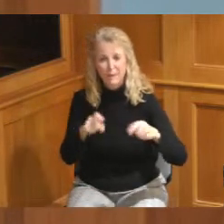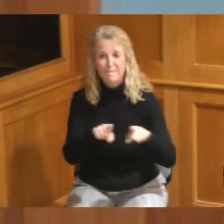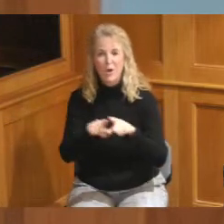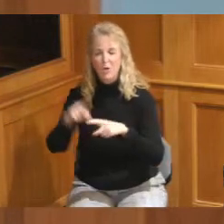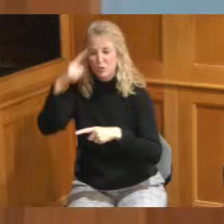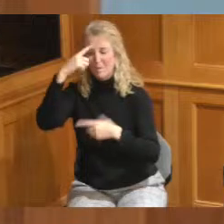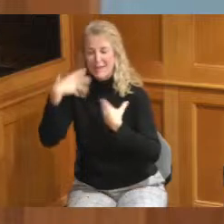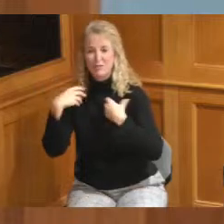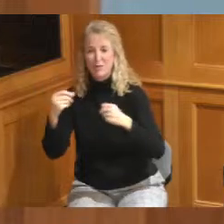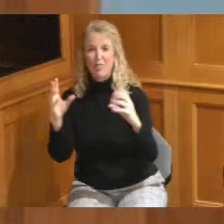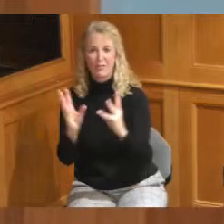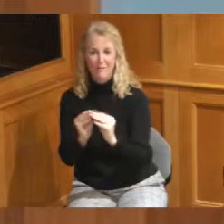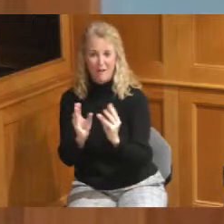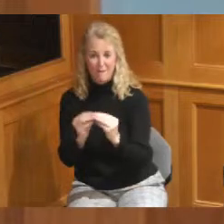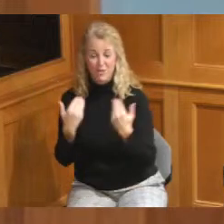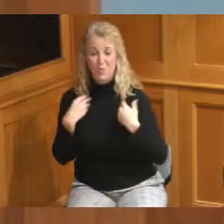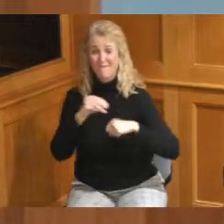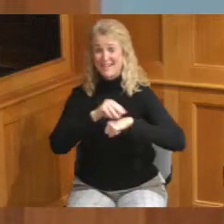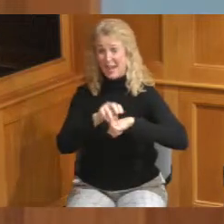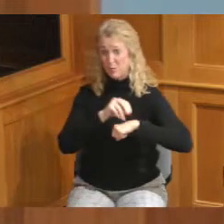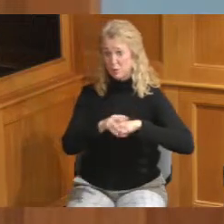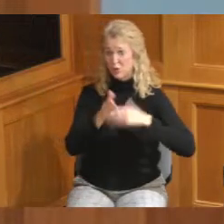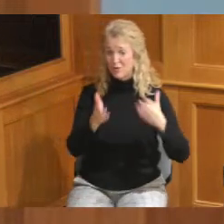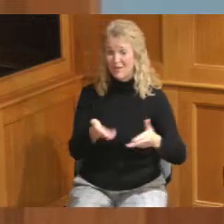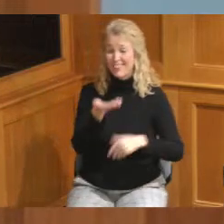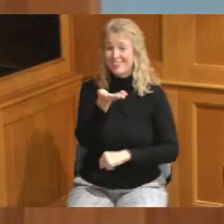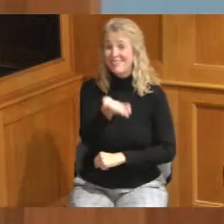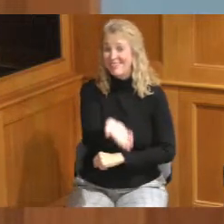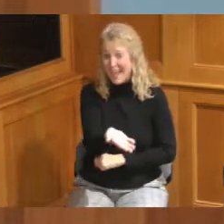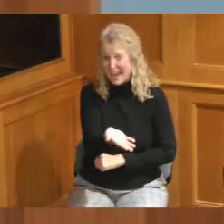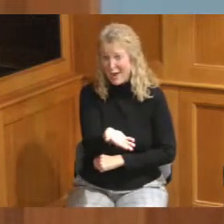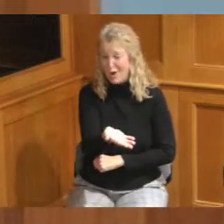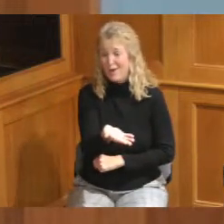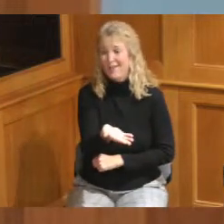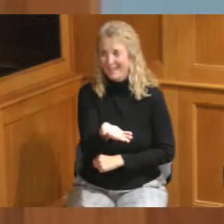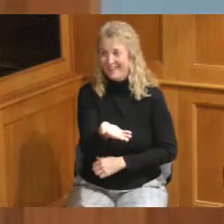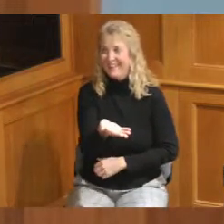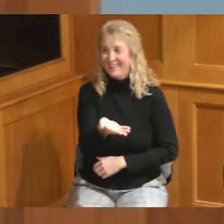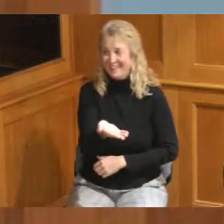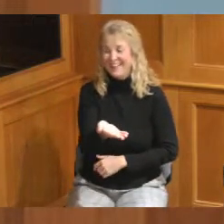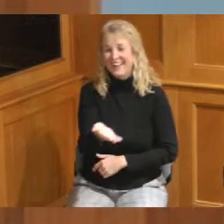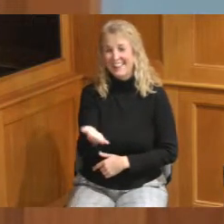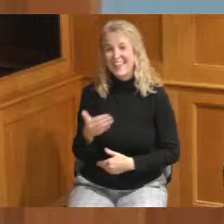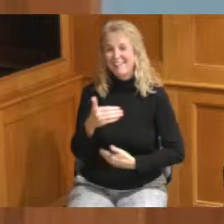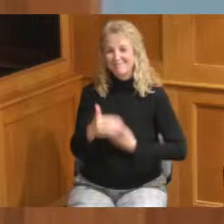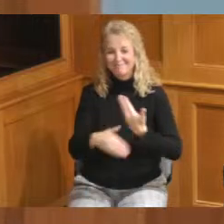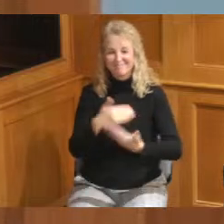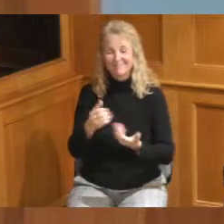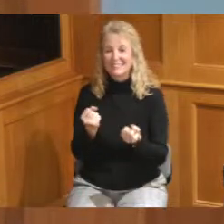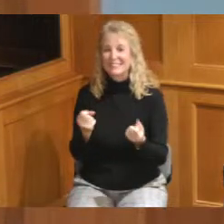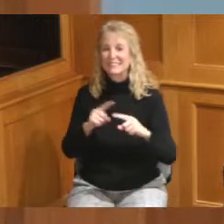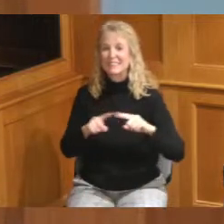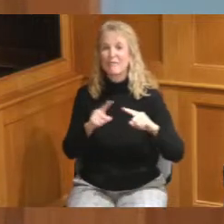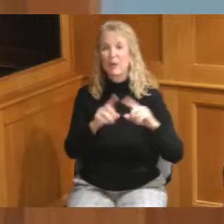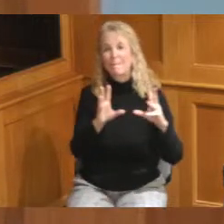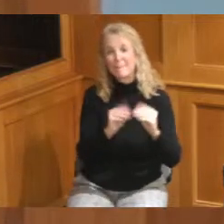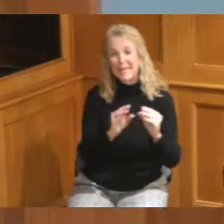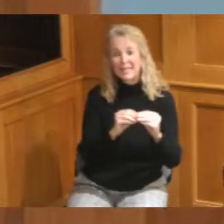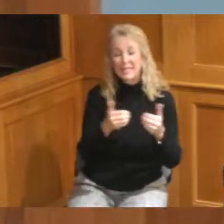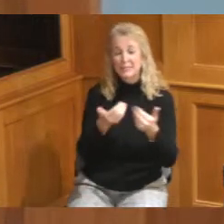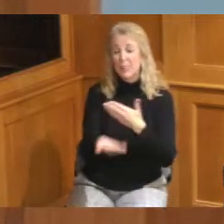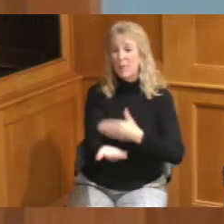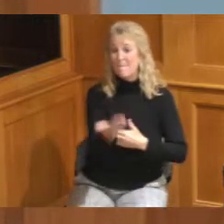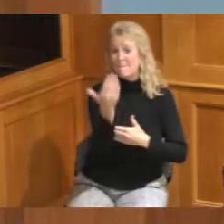mental health conference where we have counseling available on site at that conference. And they go through these sessions. They separate in the morning, and